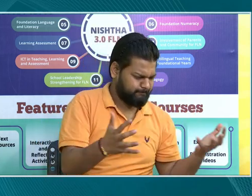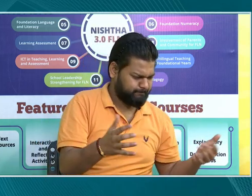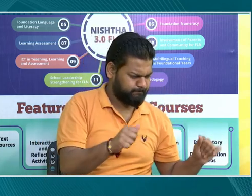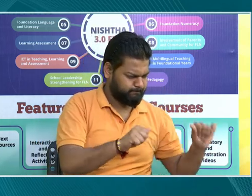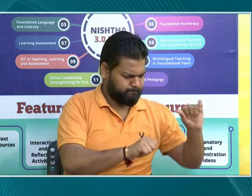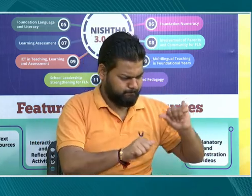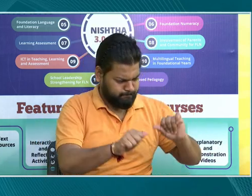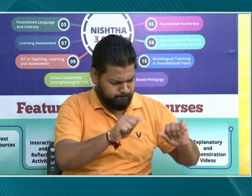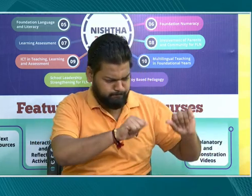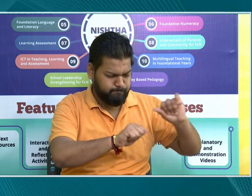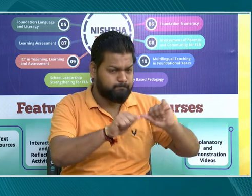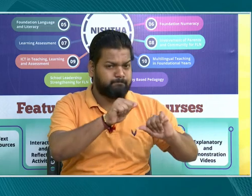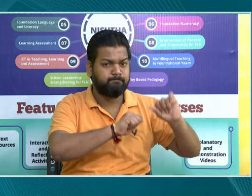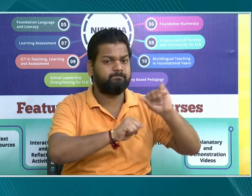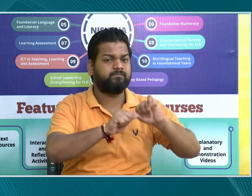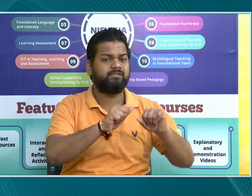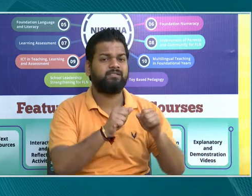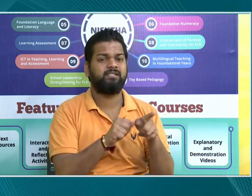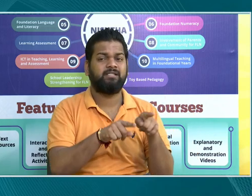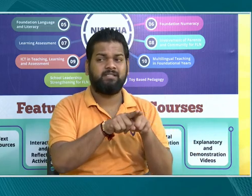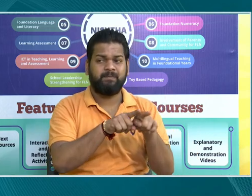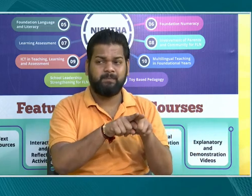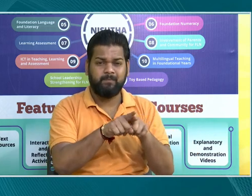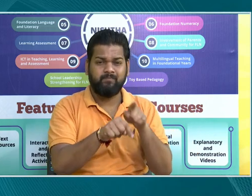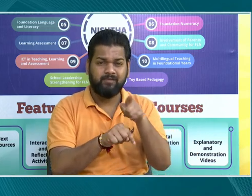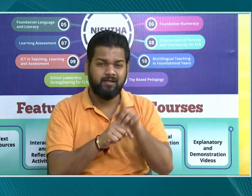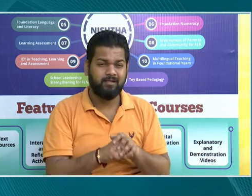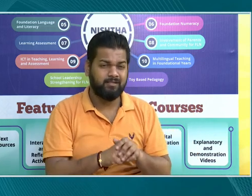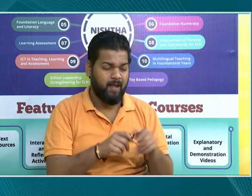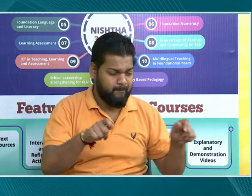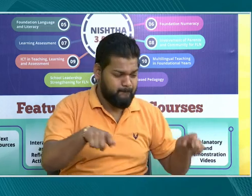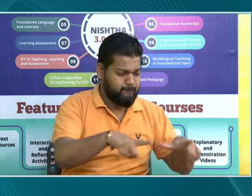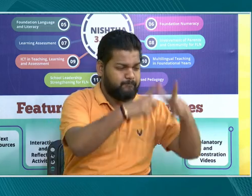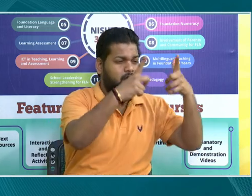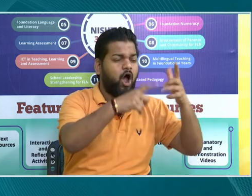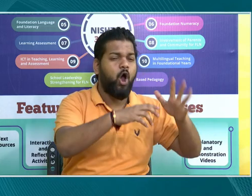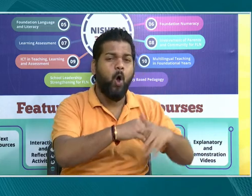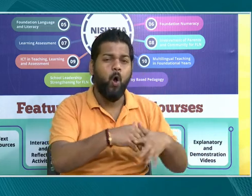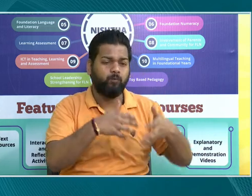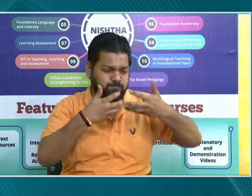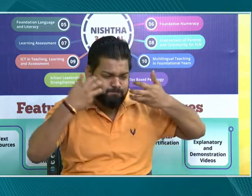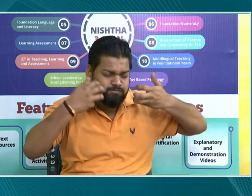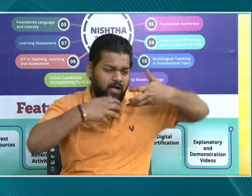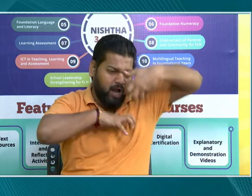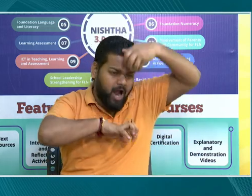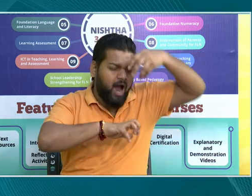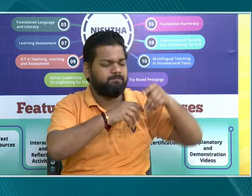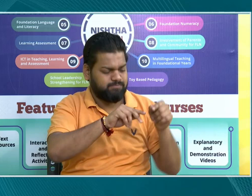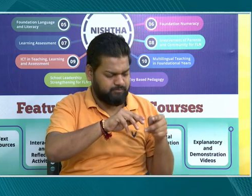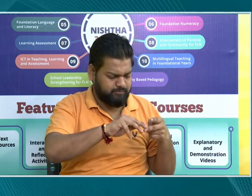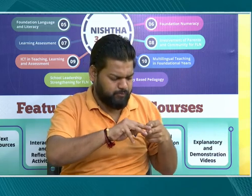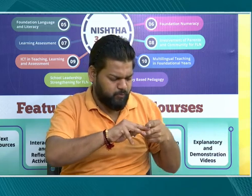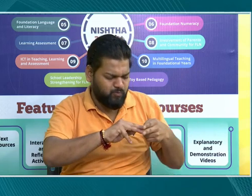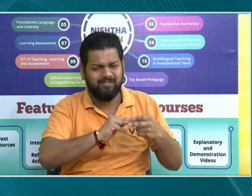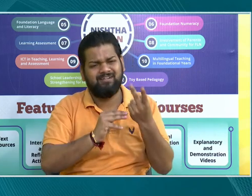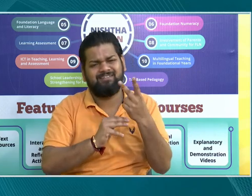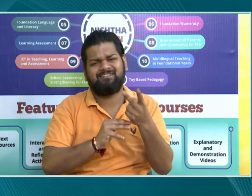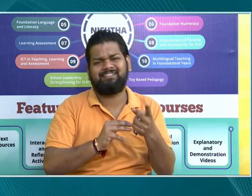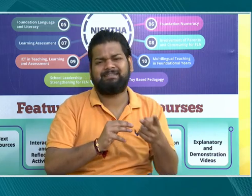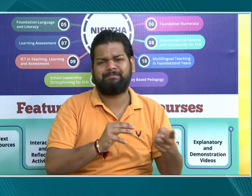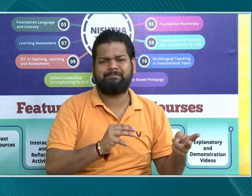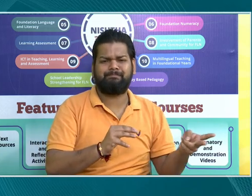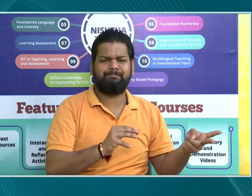some tree or some animal, nail of something, and all that. And he's trying